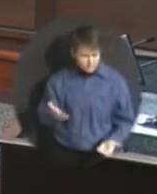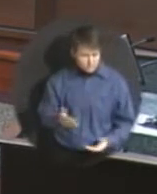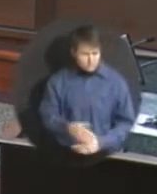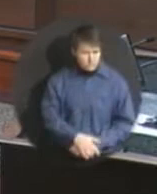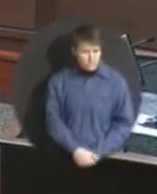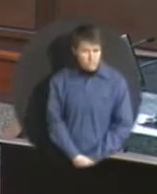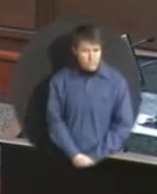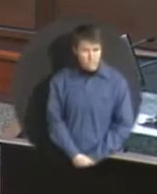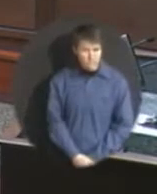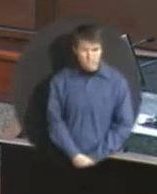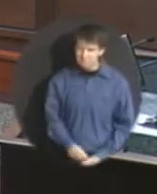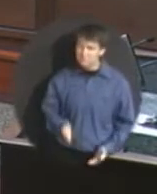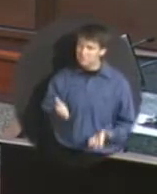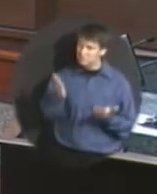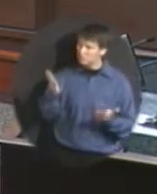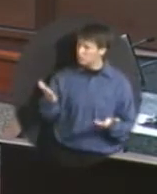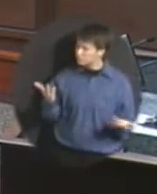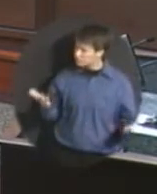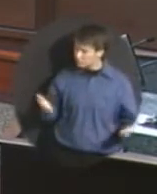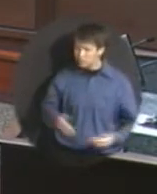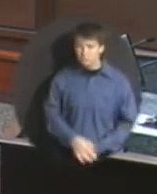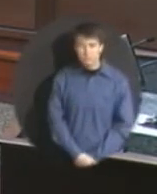Then I would entertain a motion.